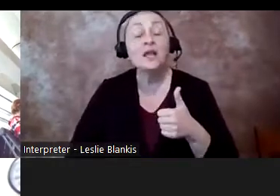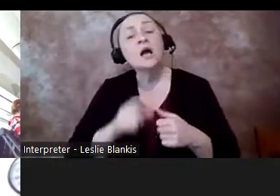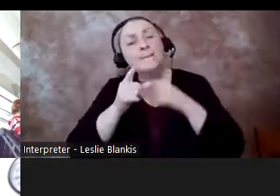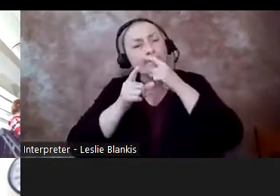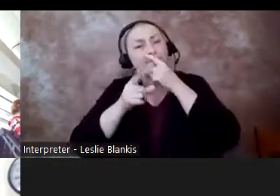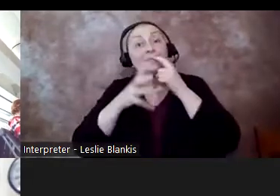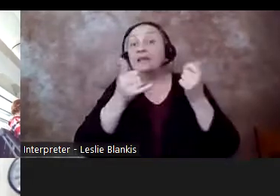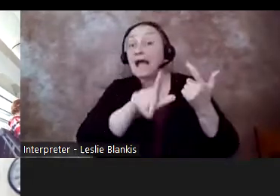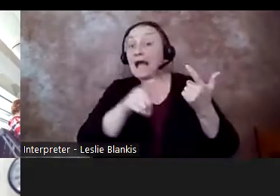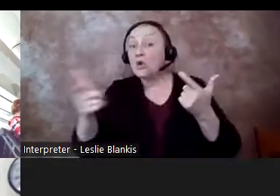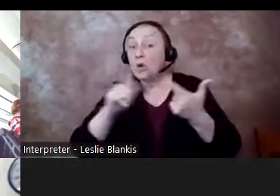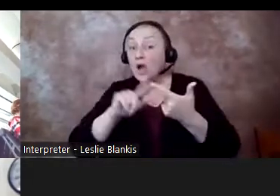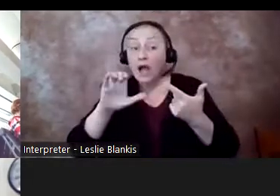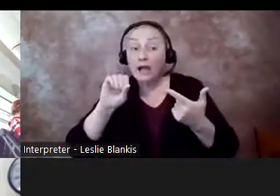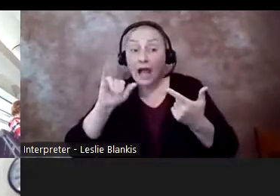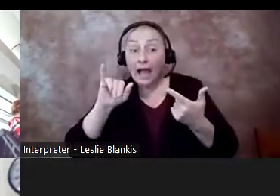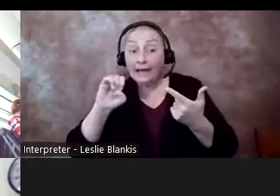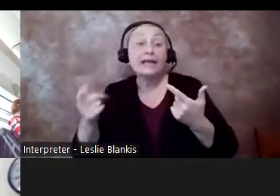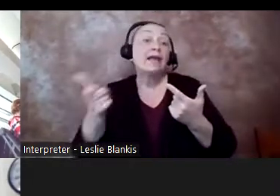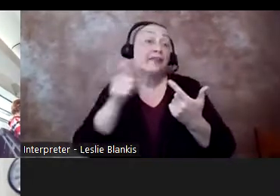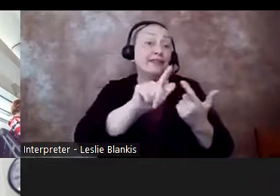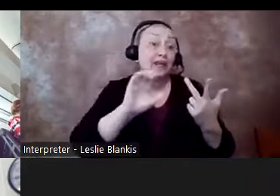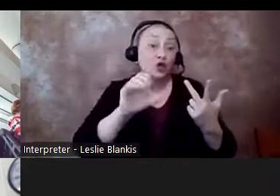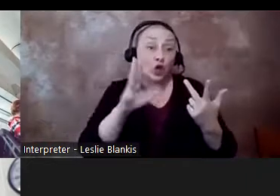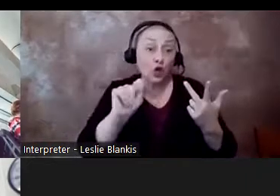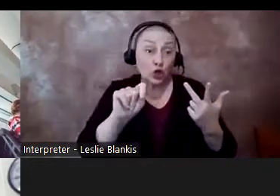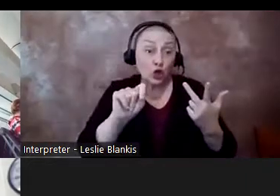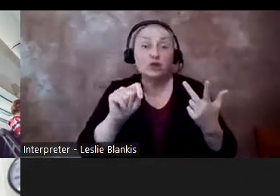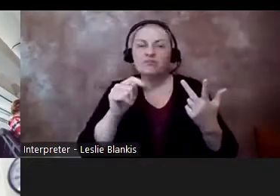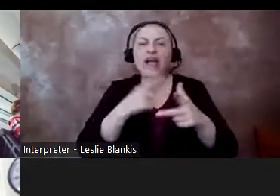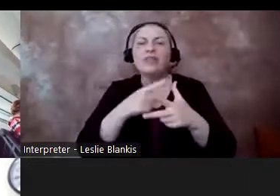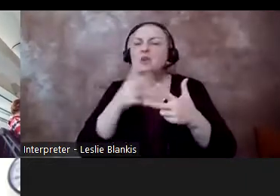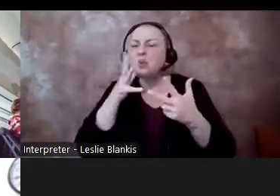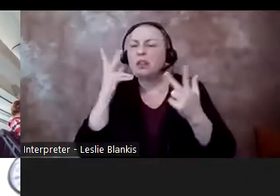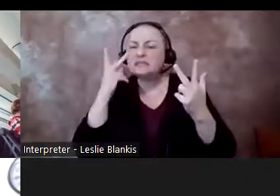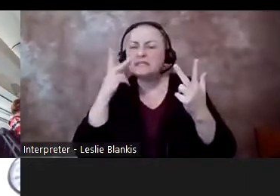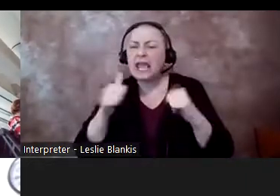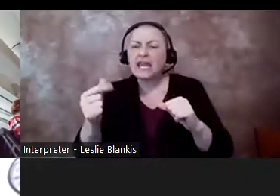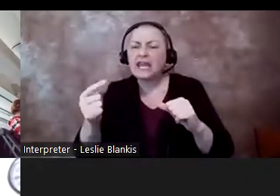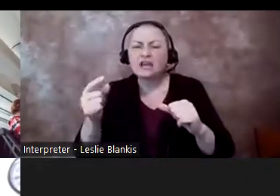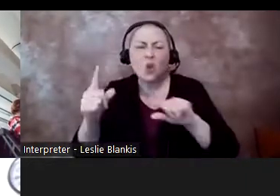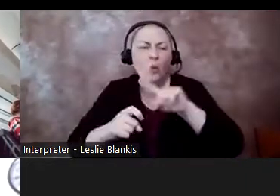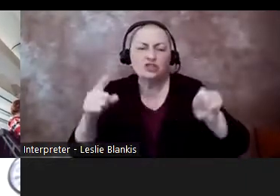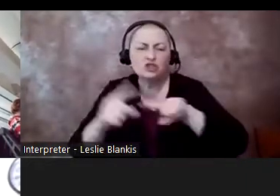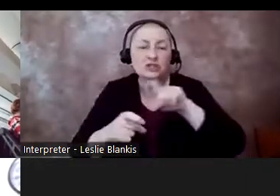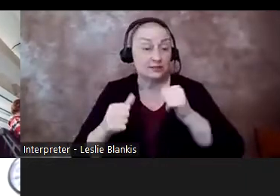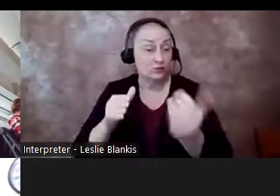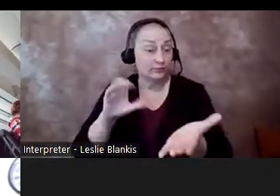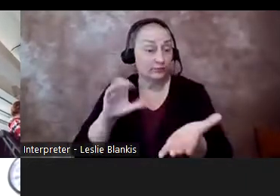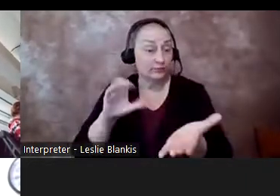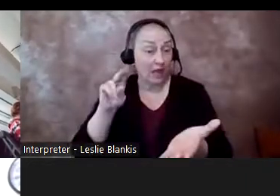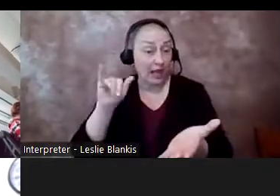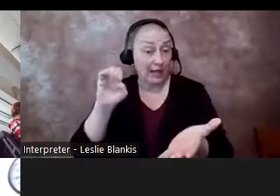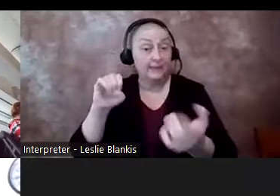And we're going to go to Connie and then Kurt, and then we'll ask if there's any questions. So go ahead, Connie. All right. My name is